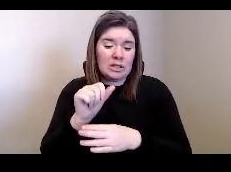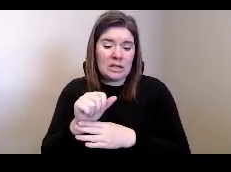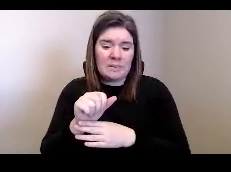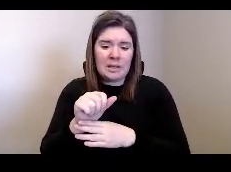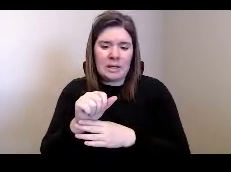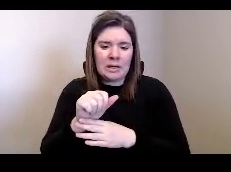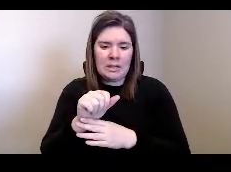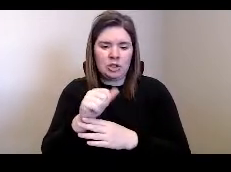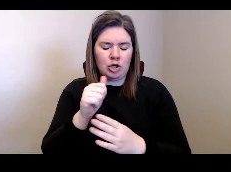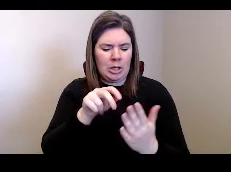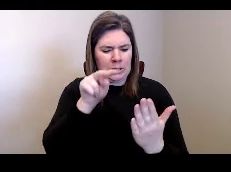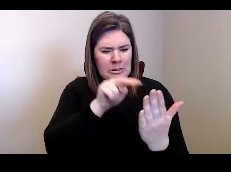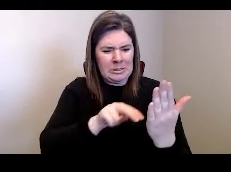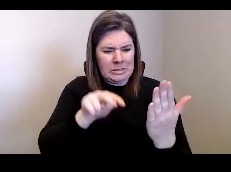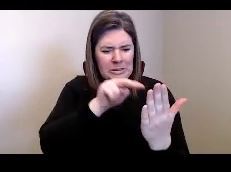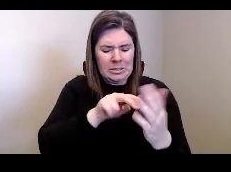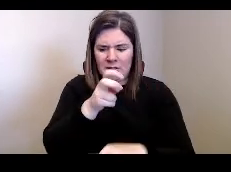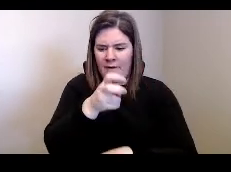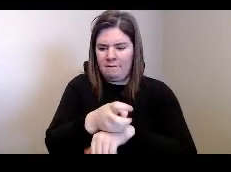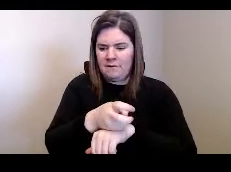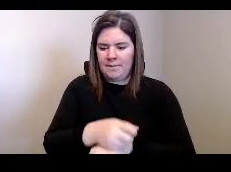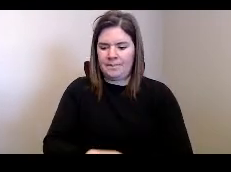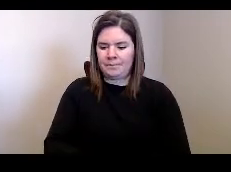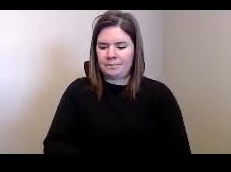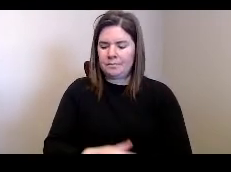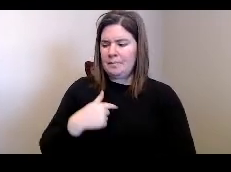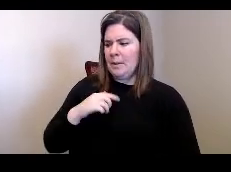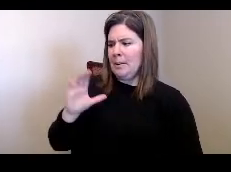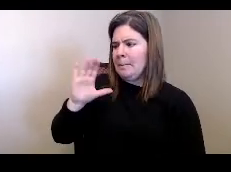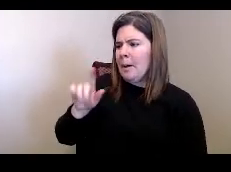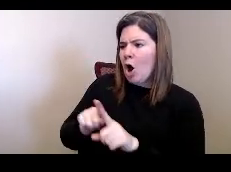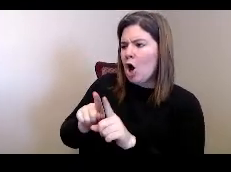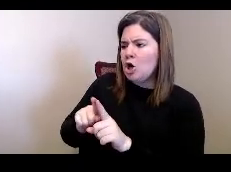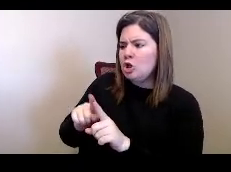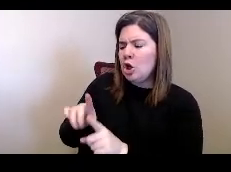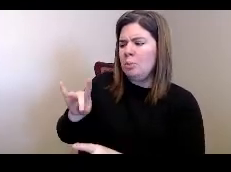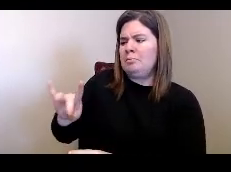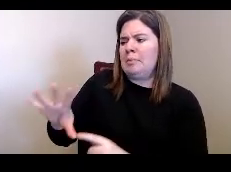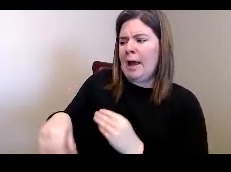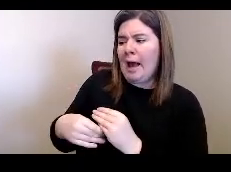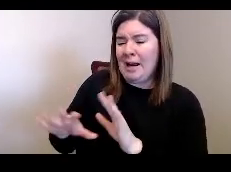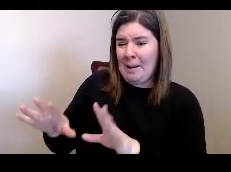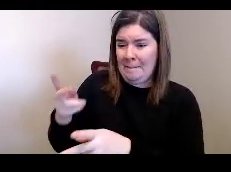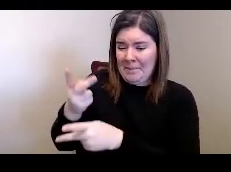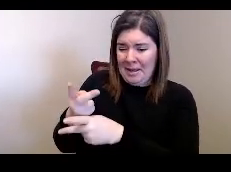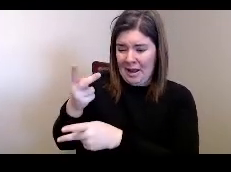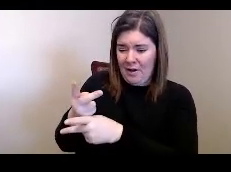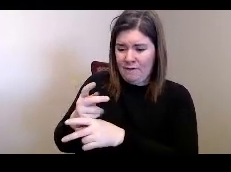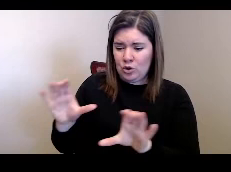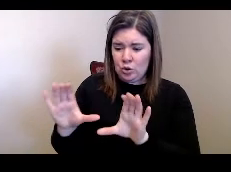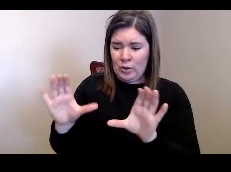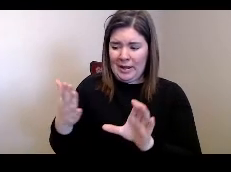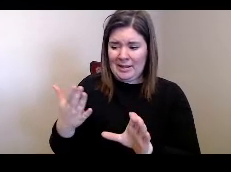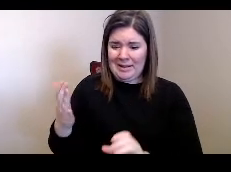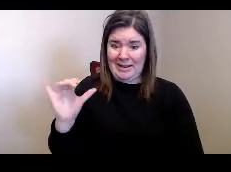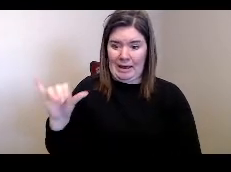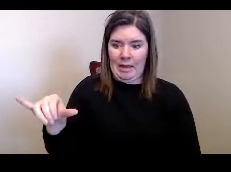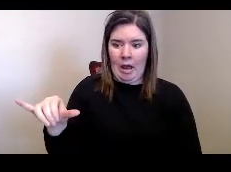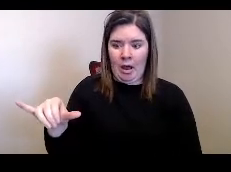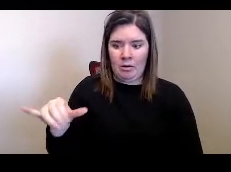well. And I'd also like to add, you may want to be careful of doing things like that because